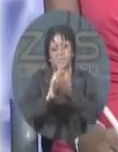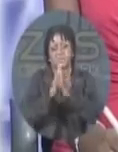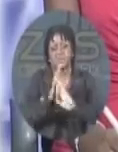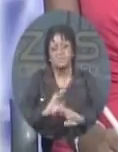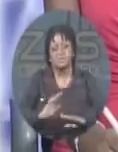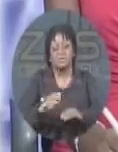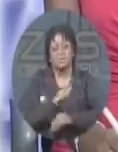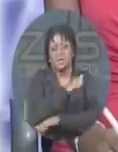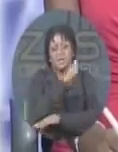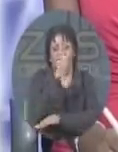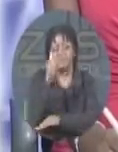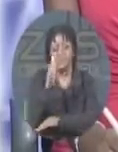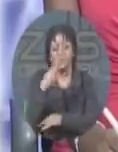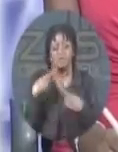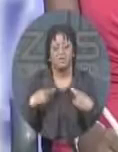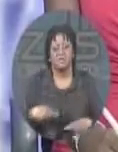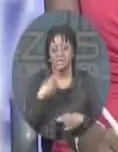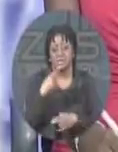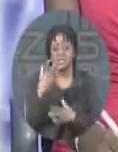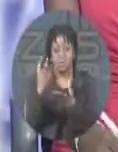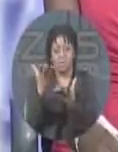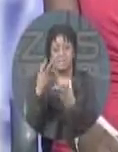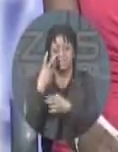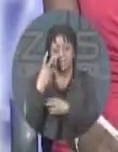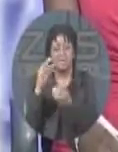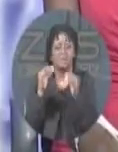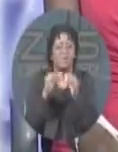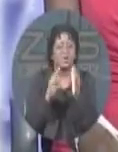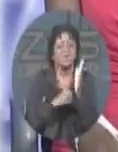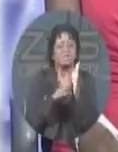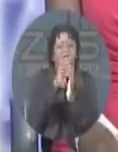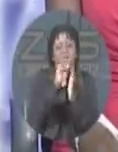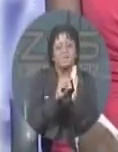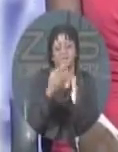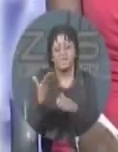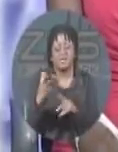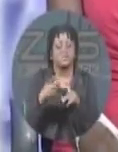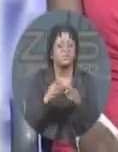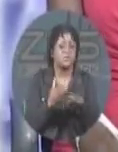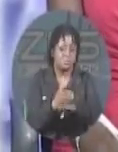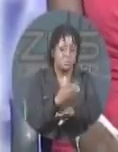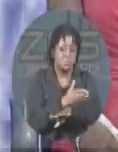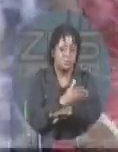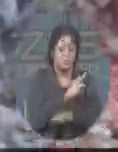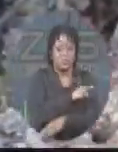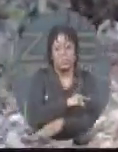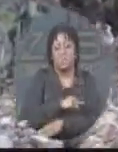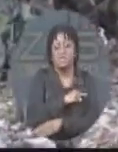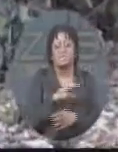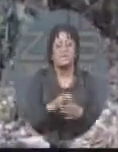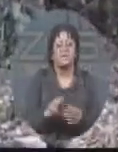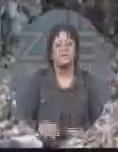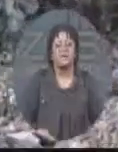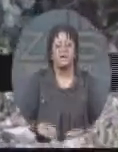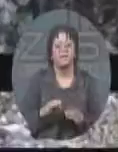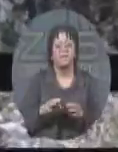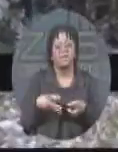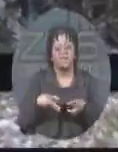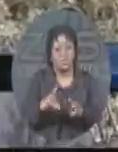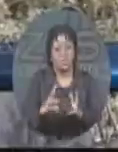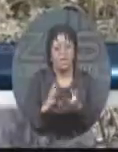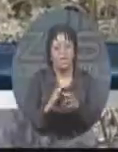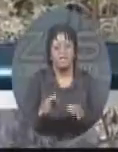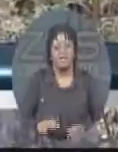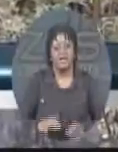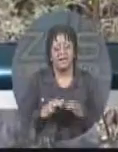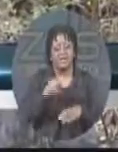would like to see more development there to improve the quality of life. Julian Gibson has their story. The way of life in Acklins is not